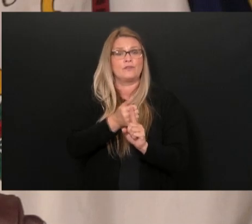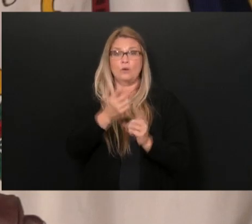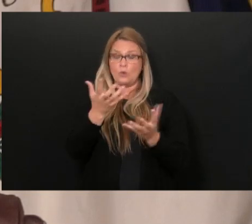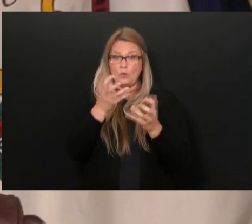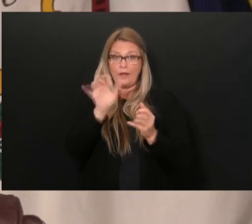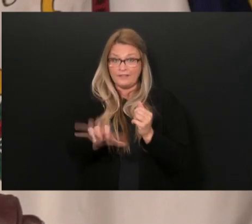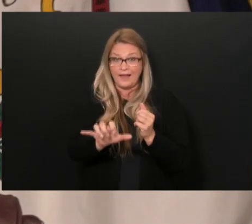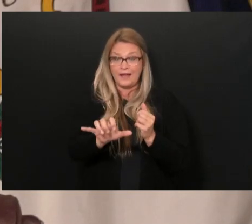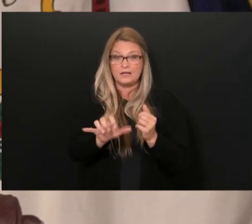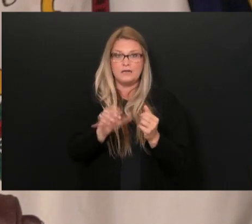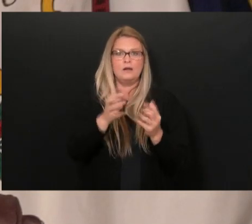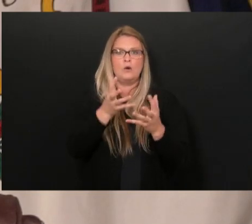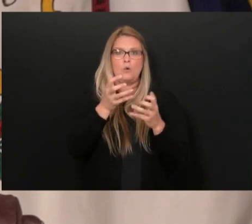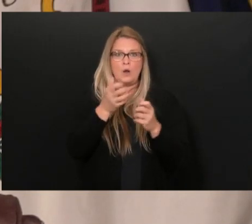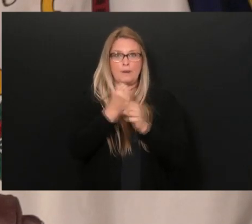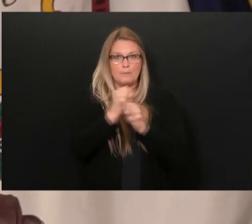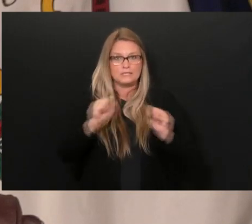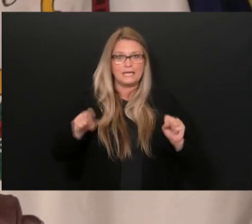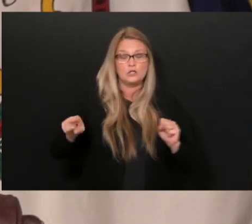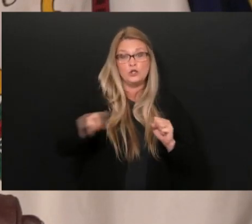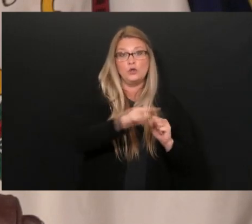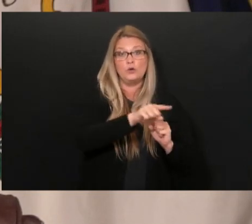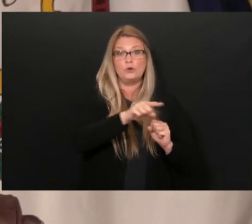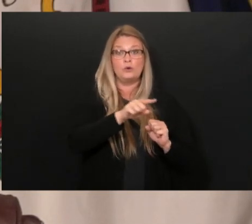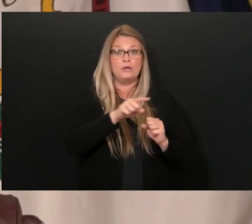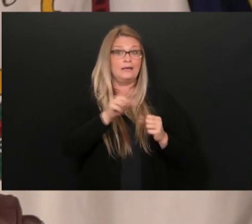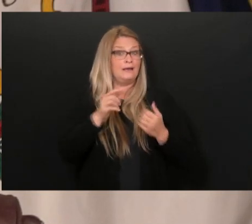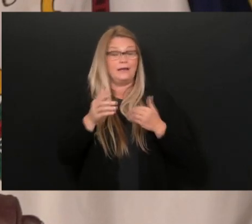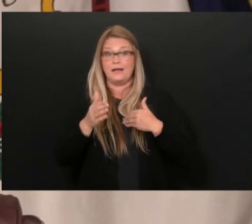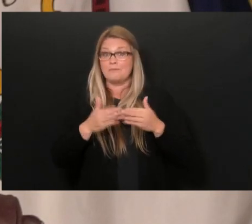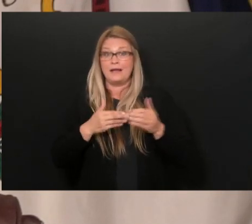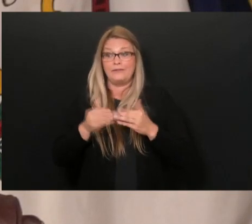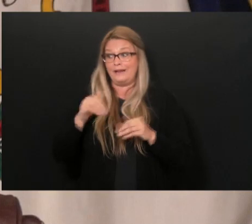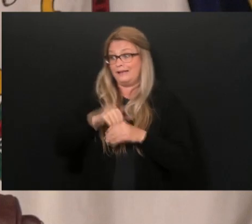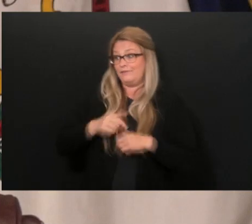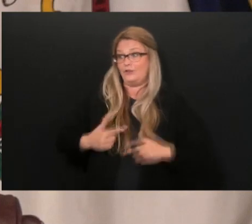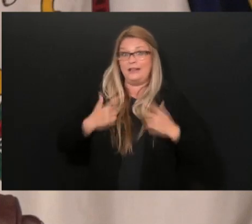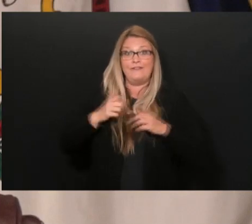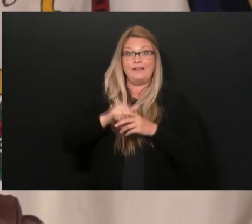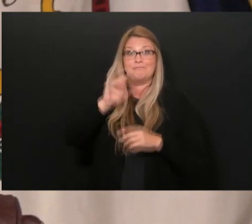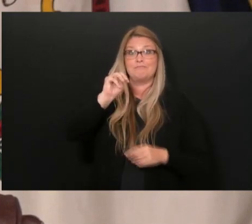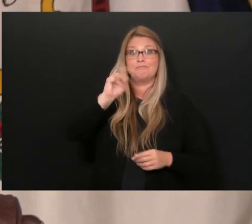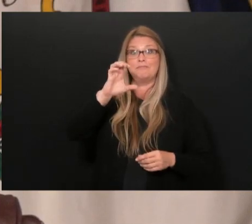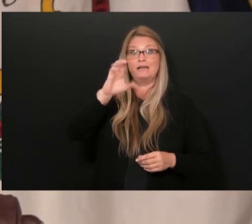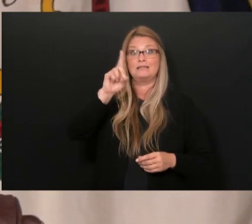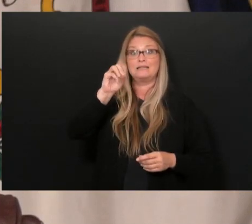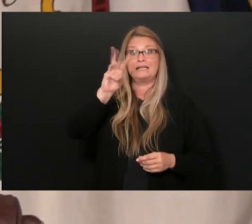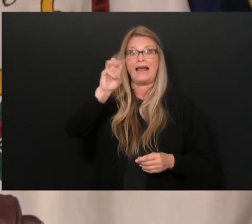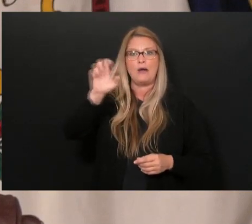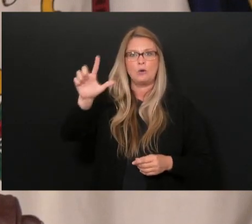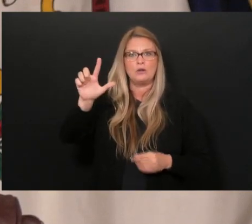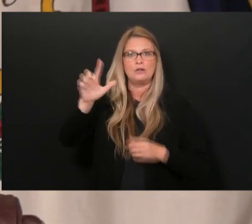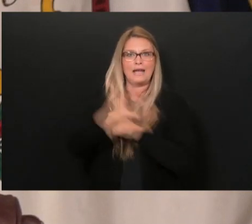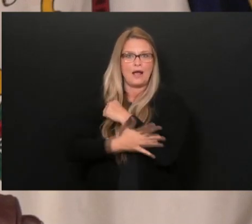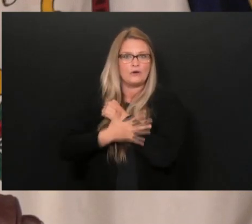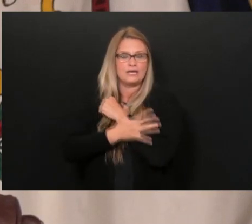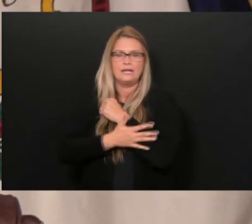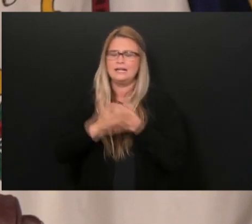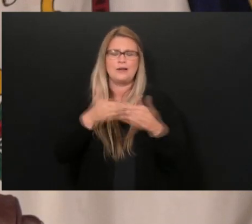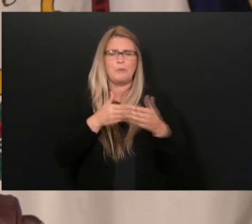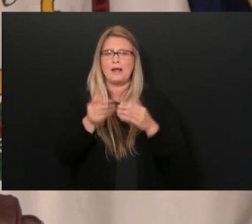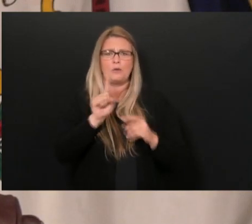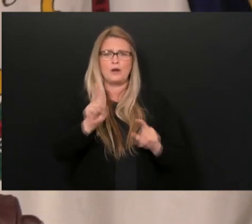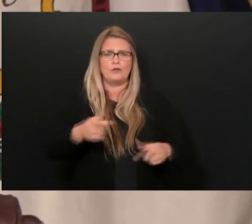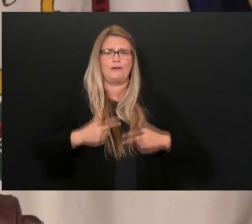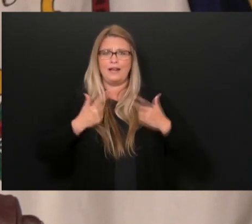going to protect you, whether it be in McDowell County or wherever it may be. We're going to protect you to the very